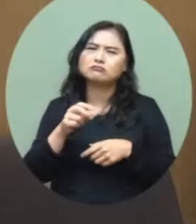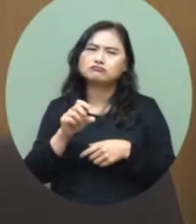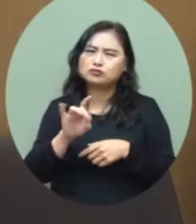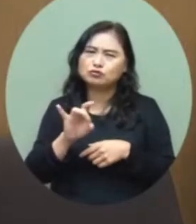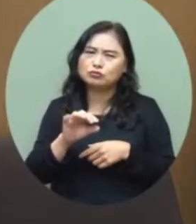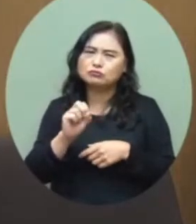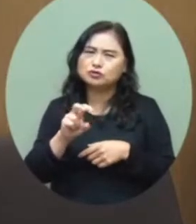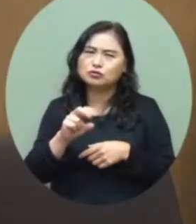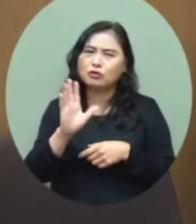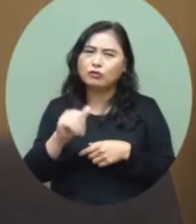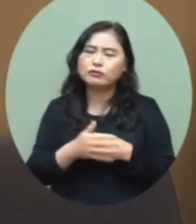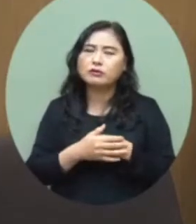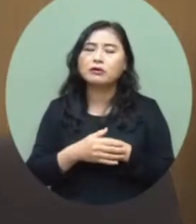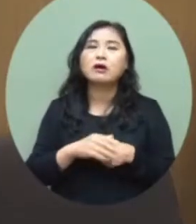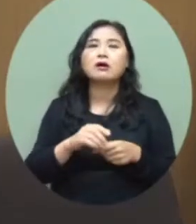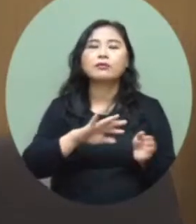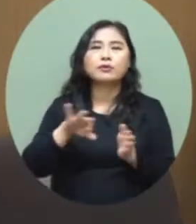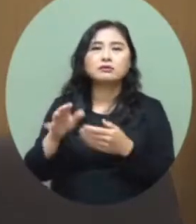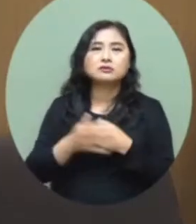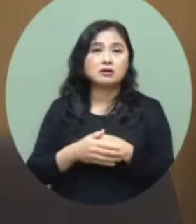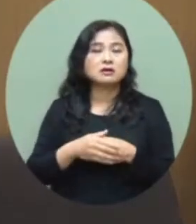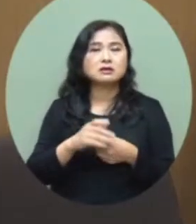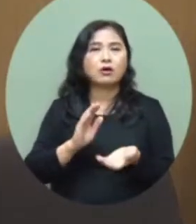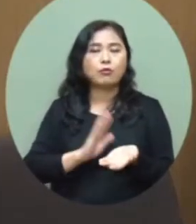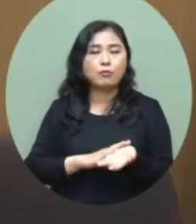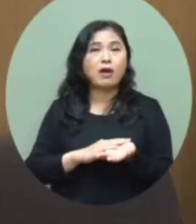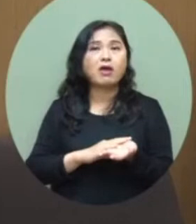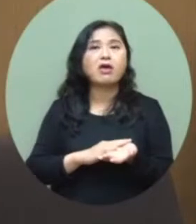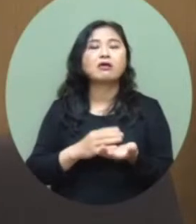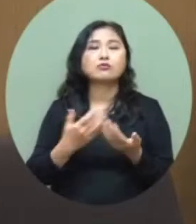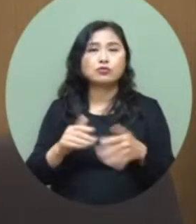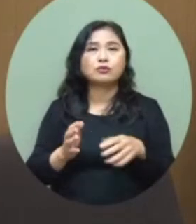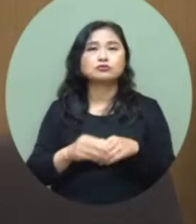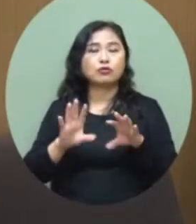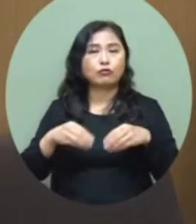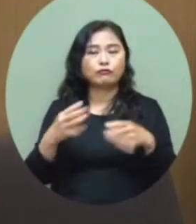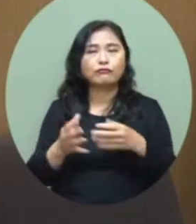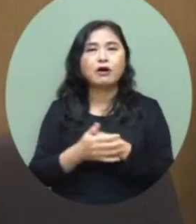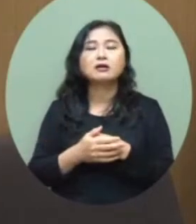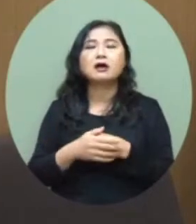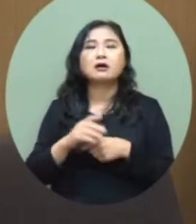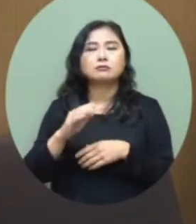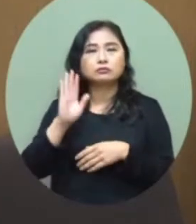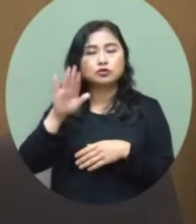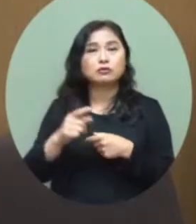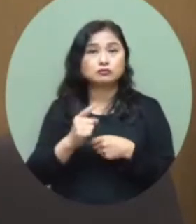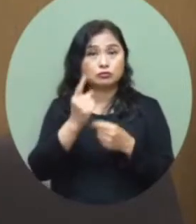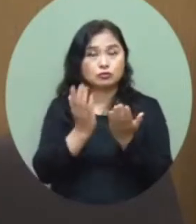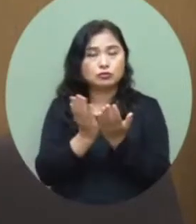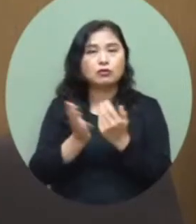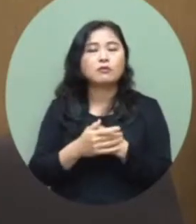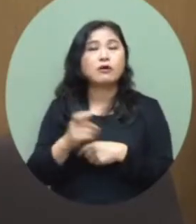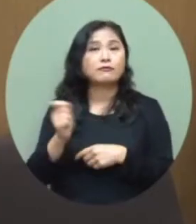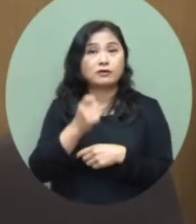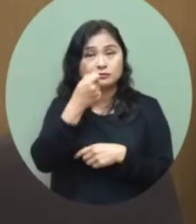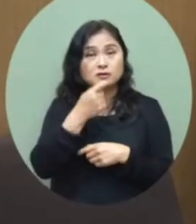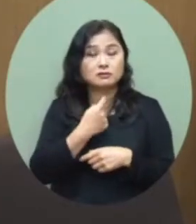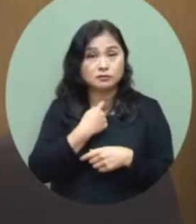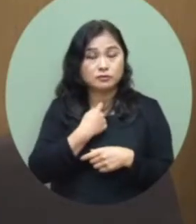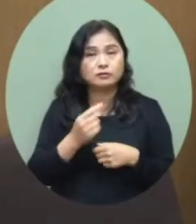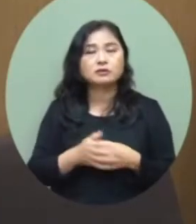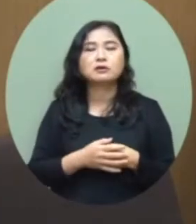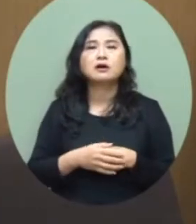to make it easy for them to report the cases? In relation to recovered students, does it mean that when face-to-face